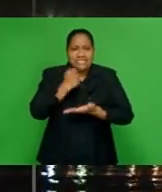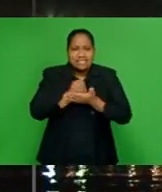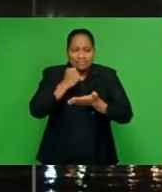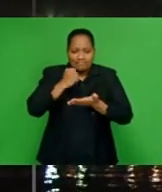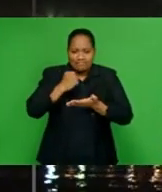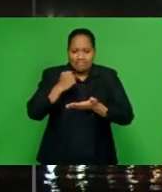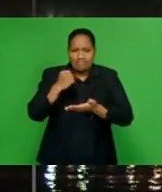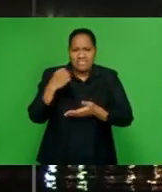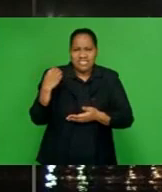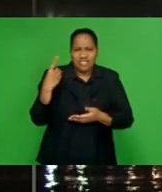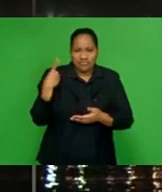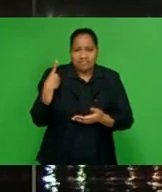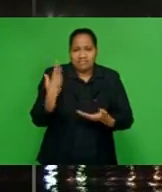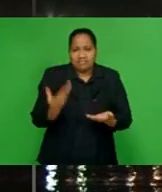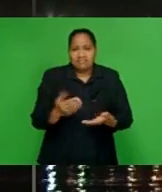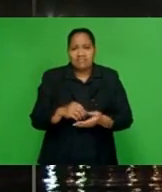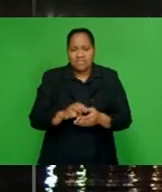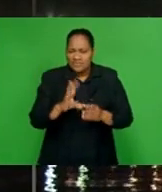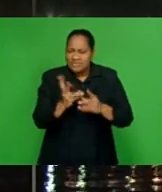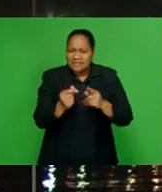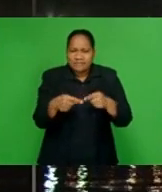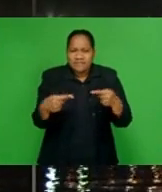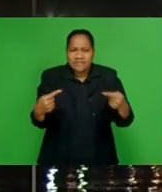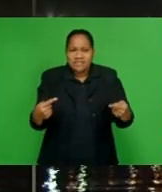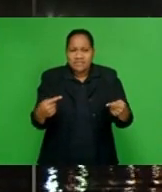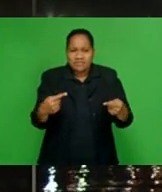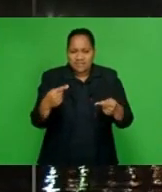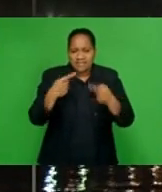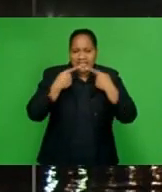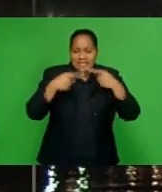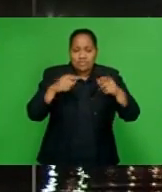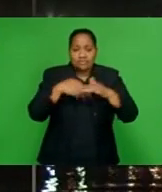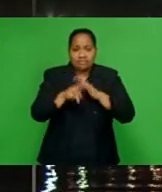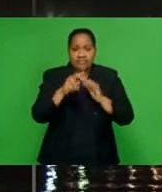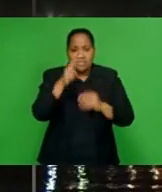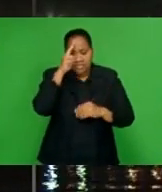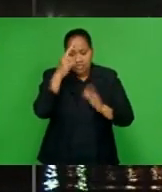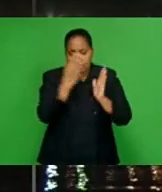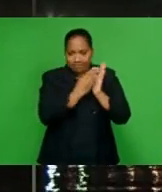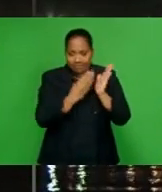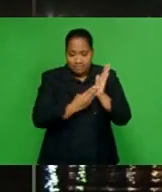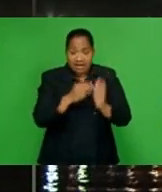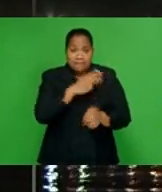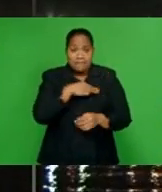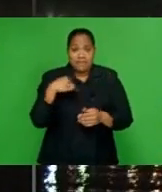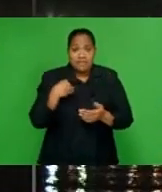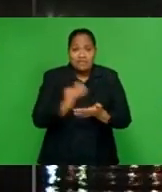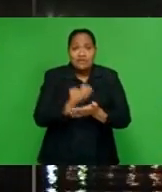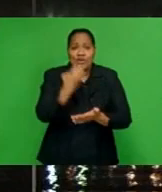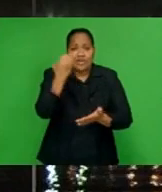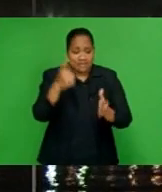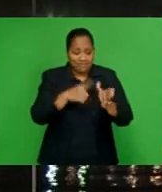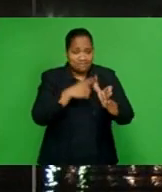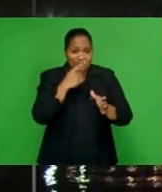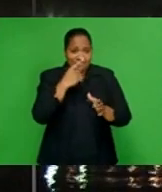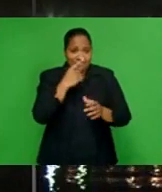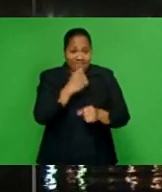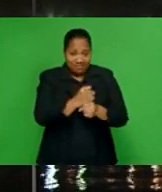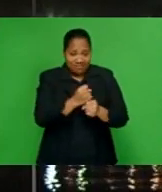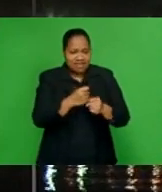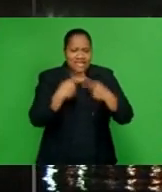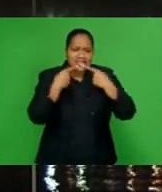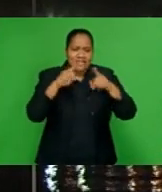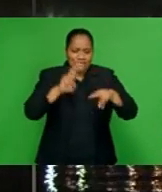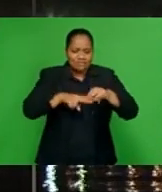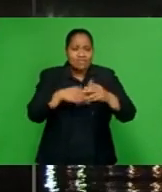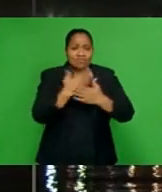of certain items that were announced in the national budget. Minister for Economy Ayasaid Kayum announced on Friday night that